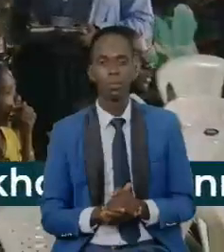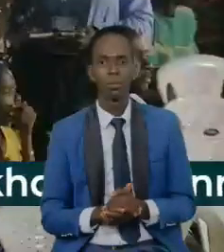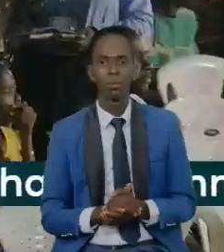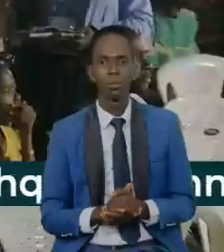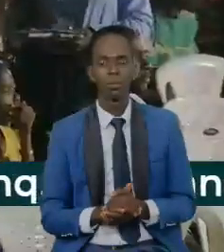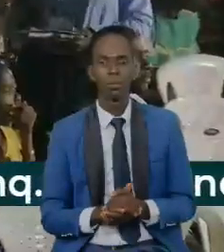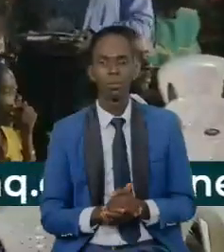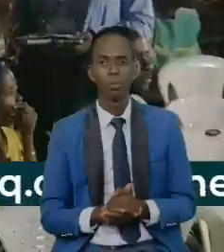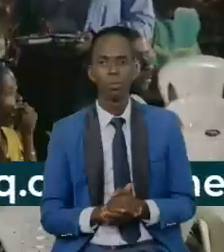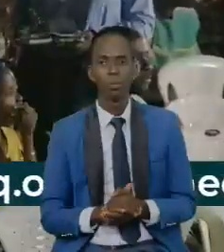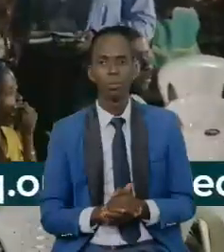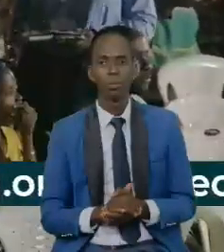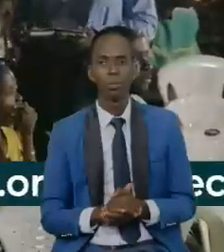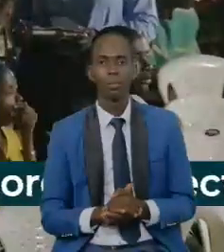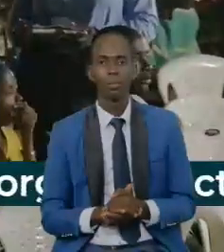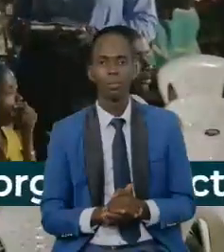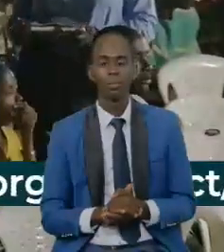Glory to God.